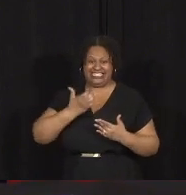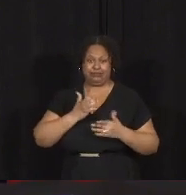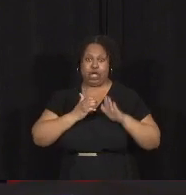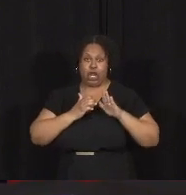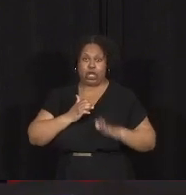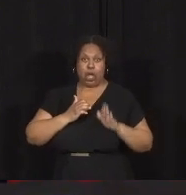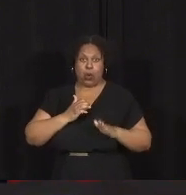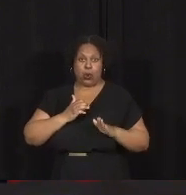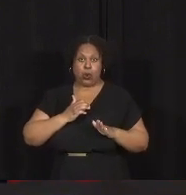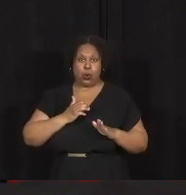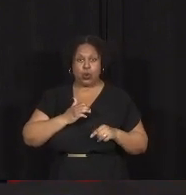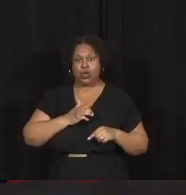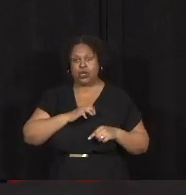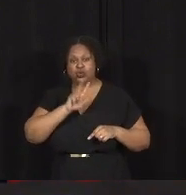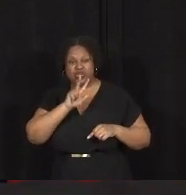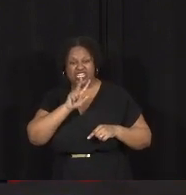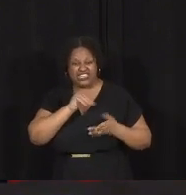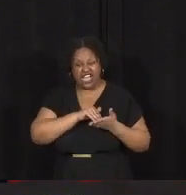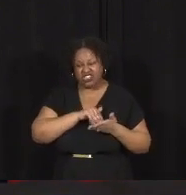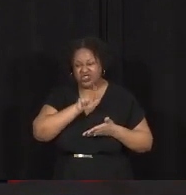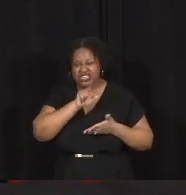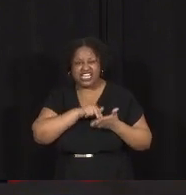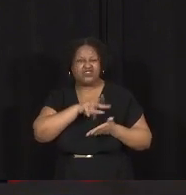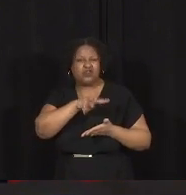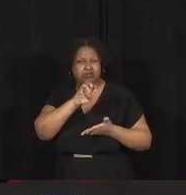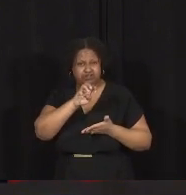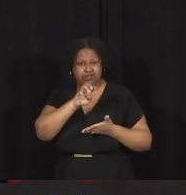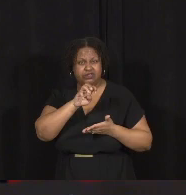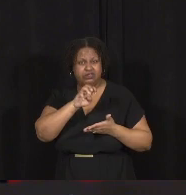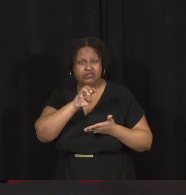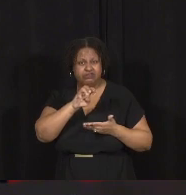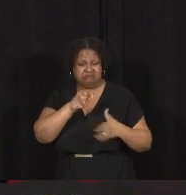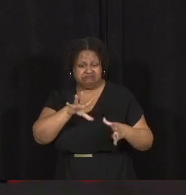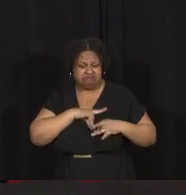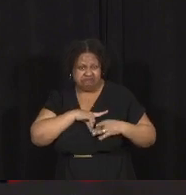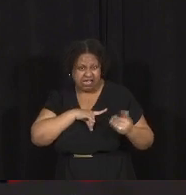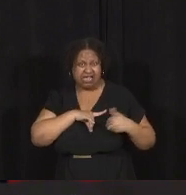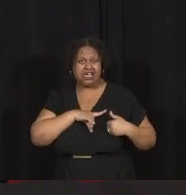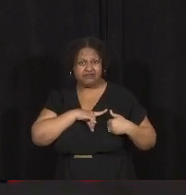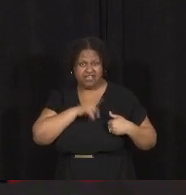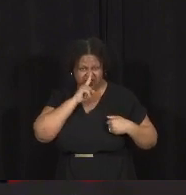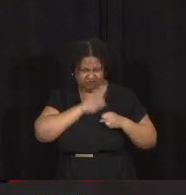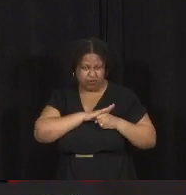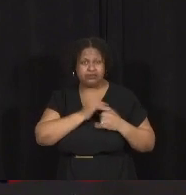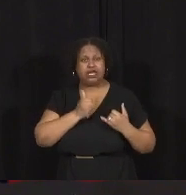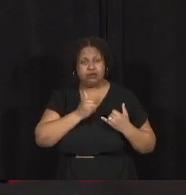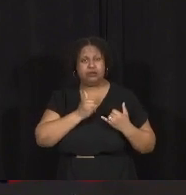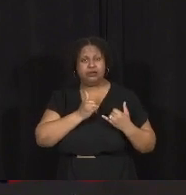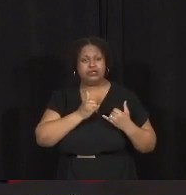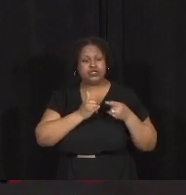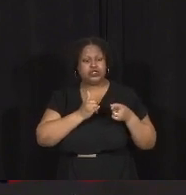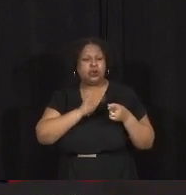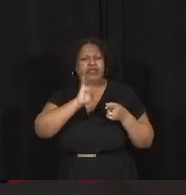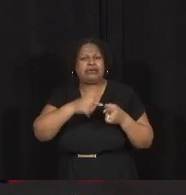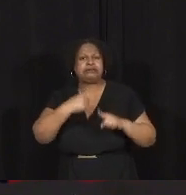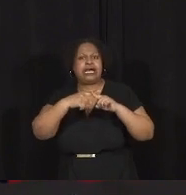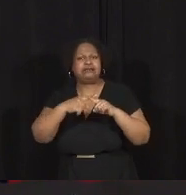3,400 cases confirmed now. What would you extrapolate from that as to the number of actual cases out